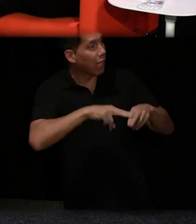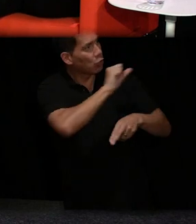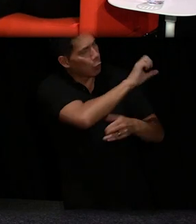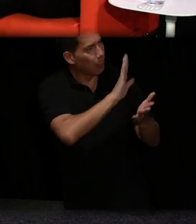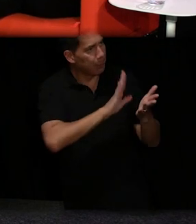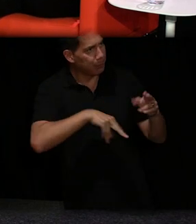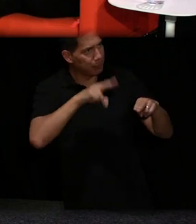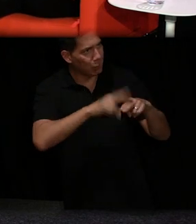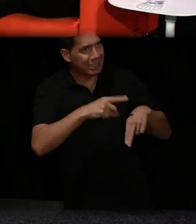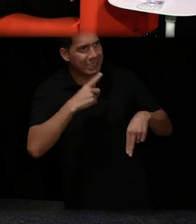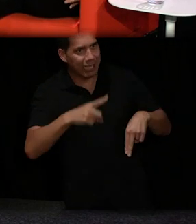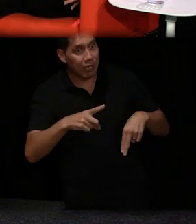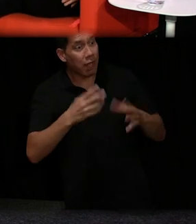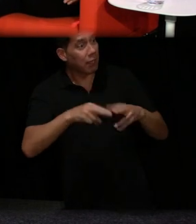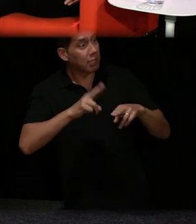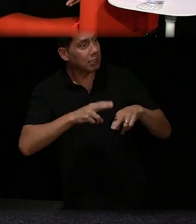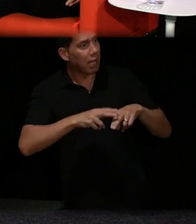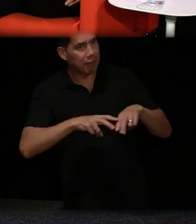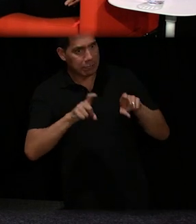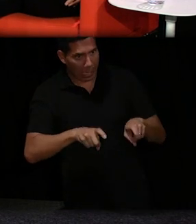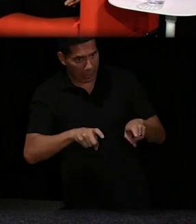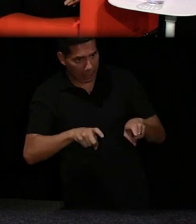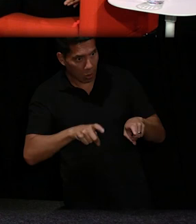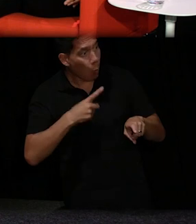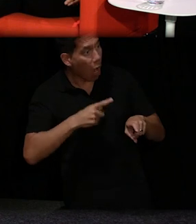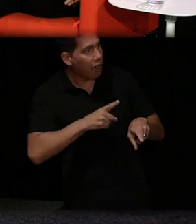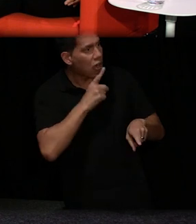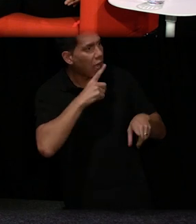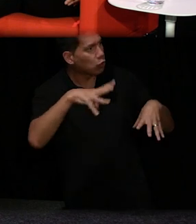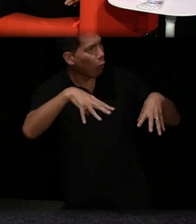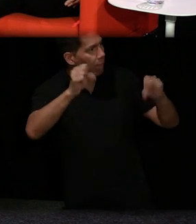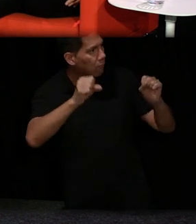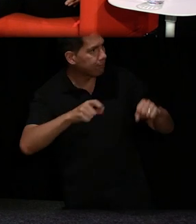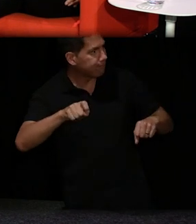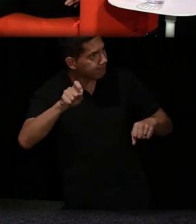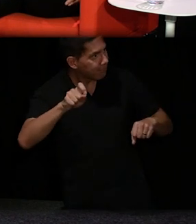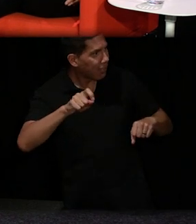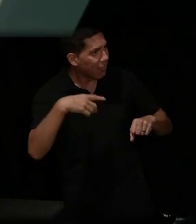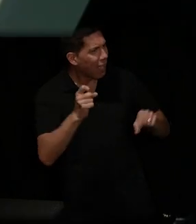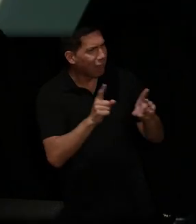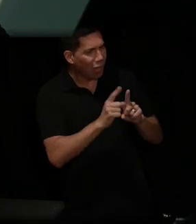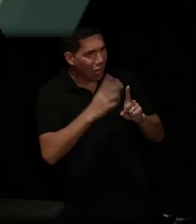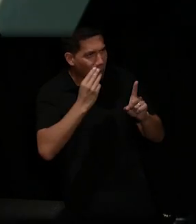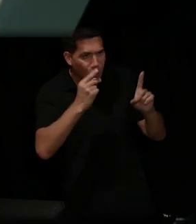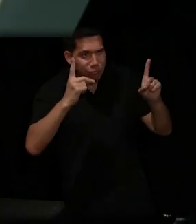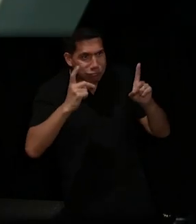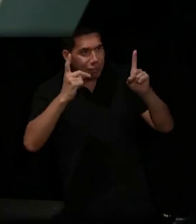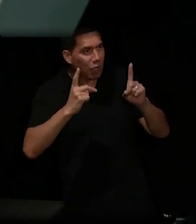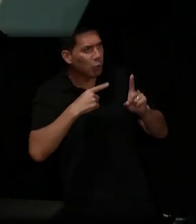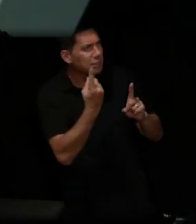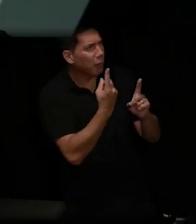it, stayed around to turn the lights off. They got a special photo call with a loved one, and